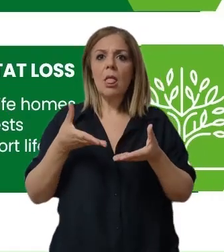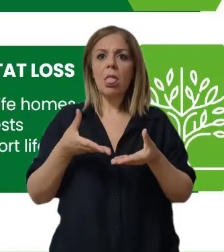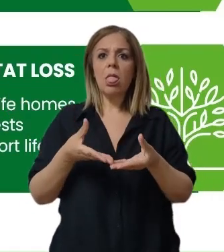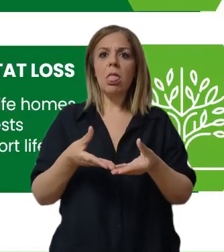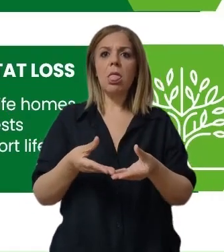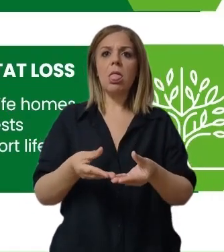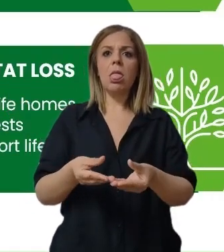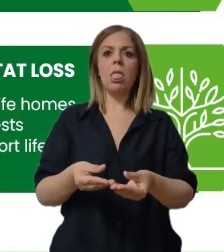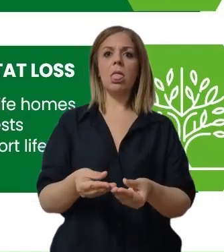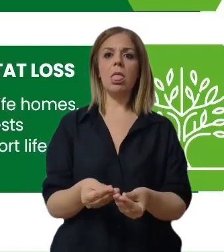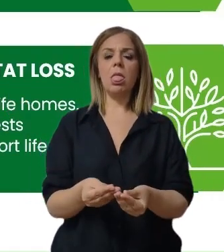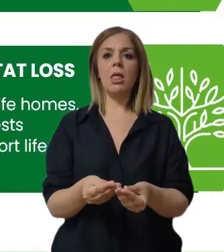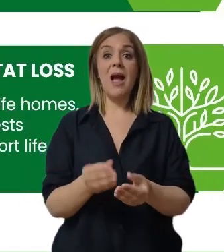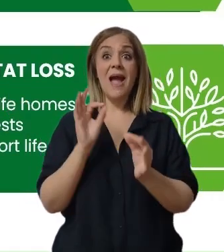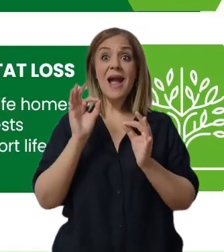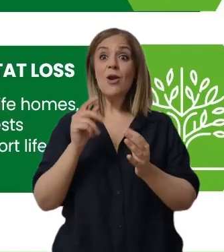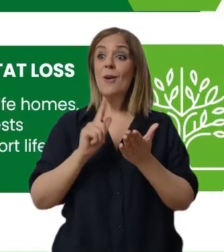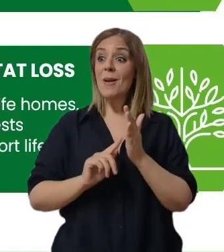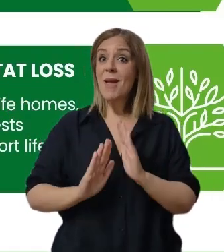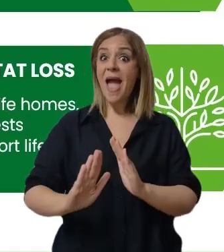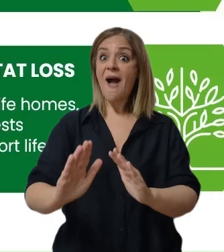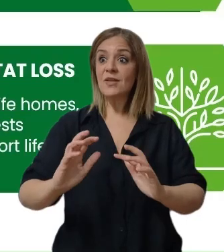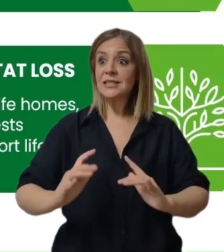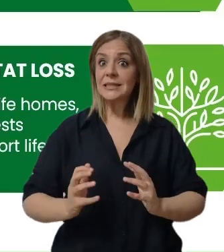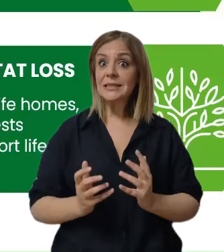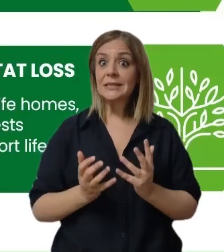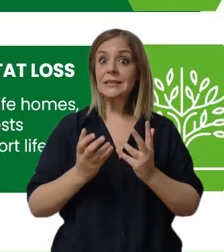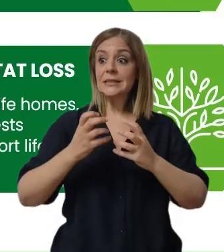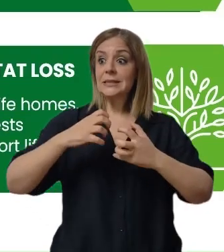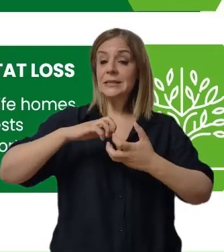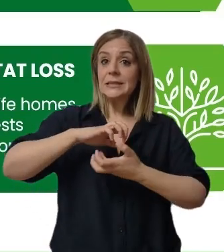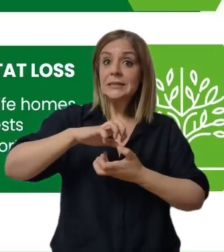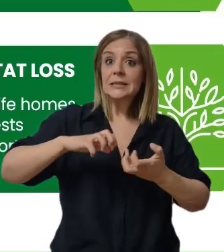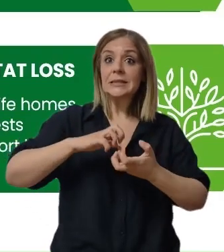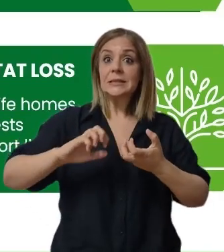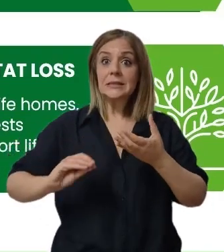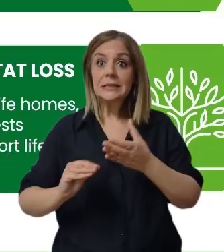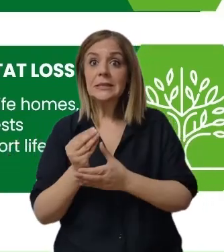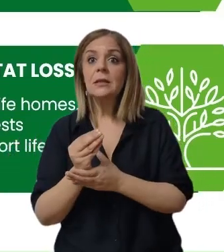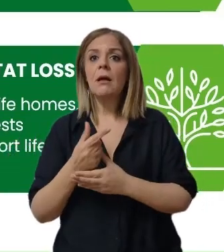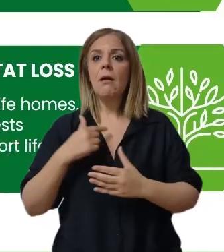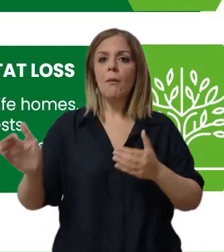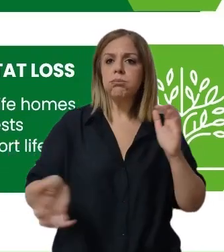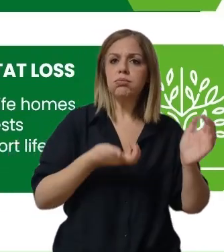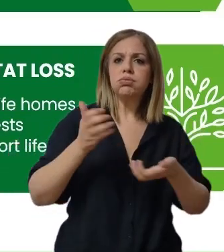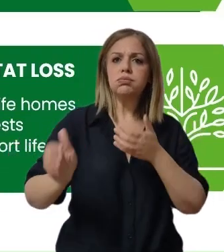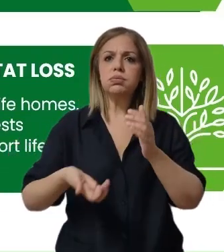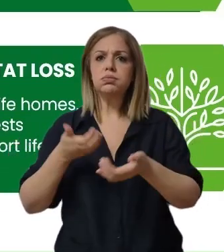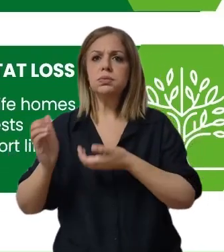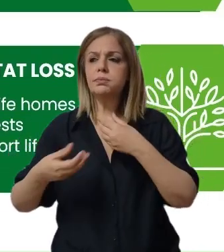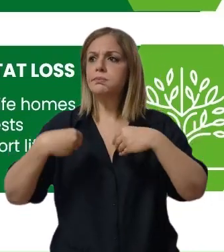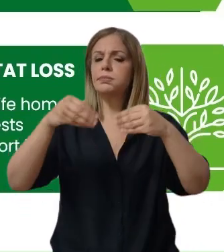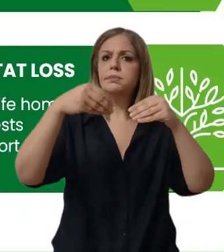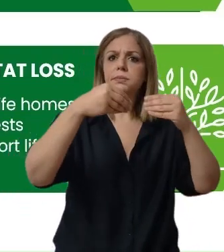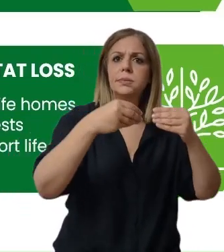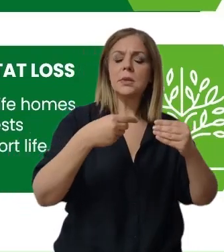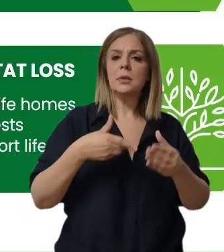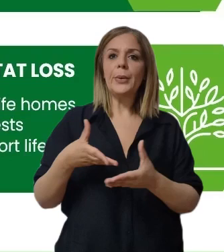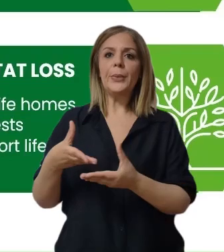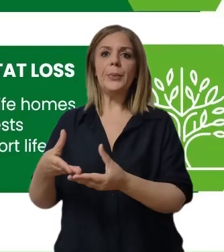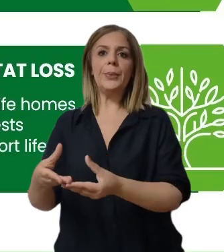we actually, the time that we need to renew them. And examples of that